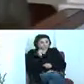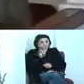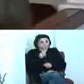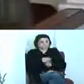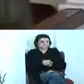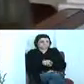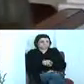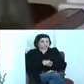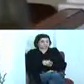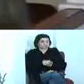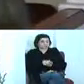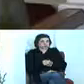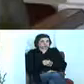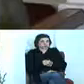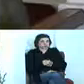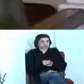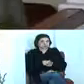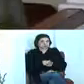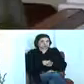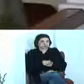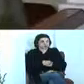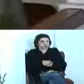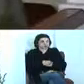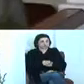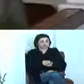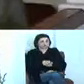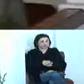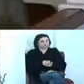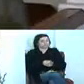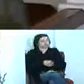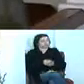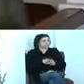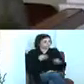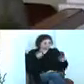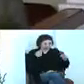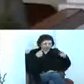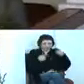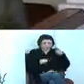that there are battles